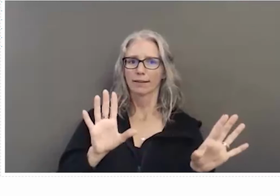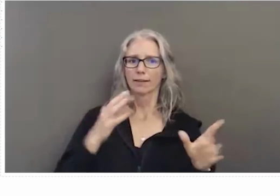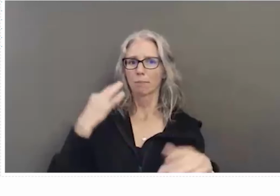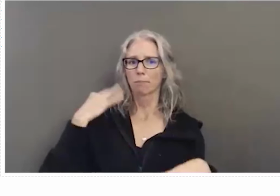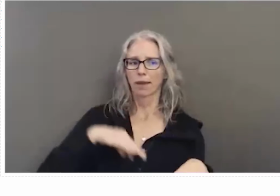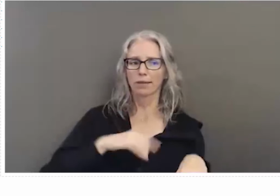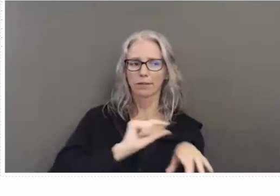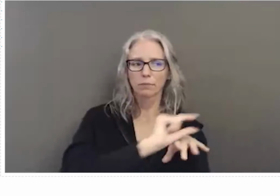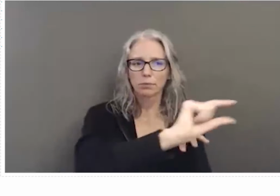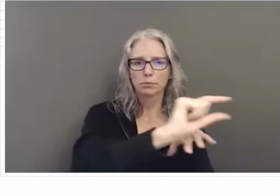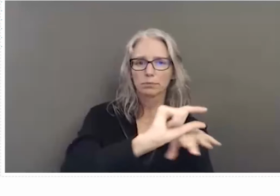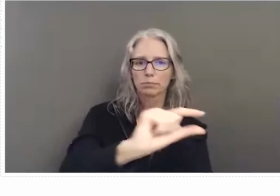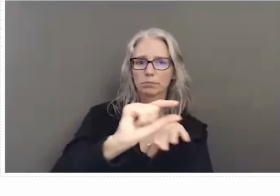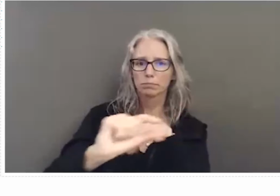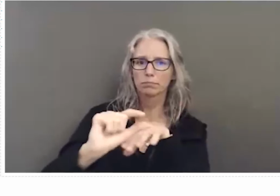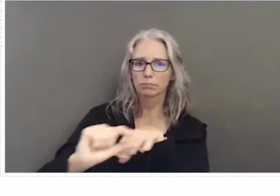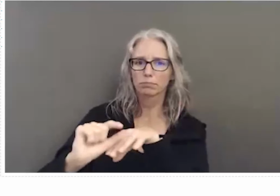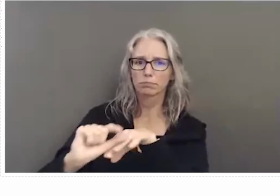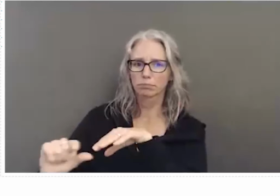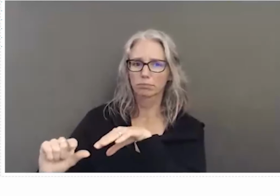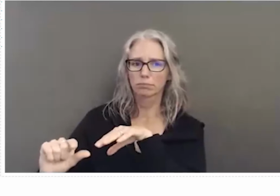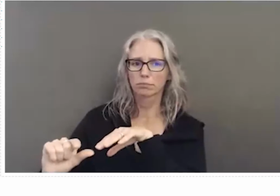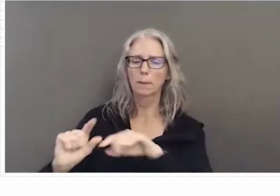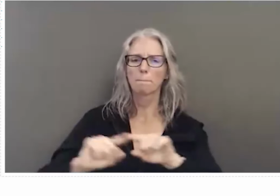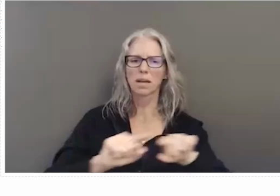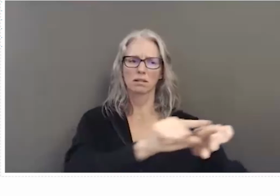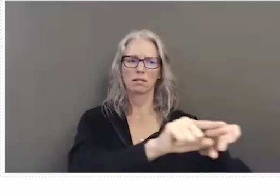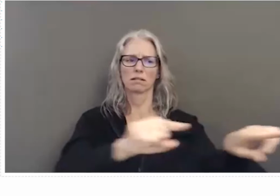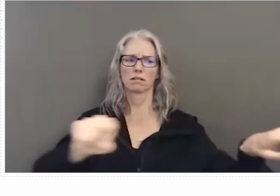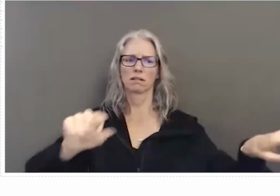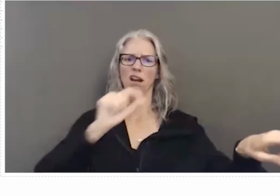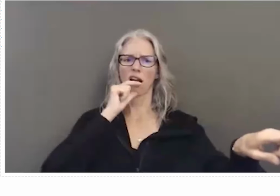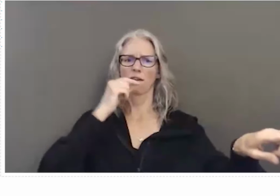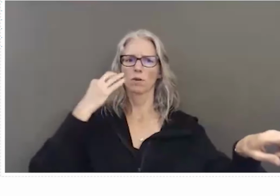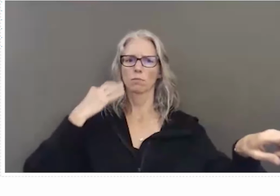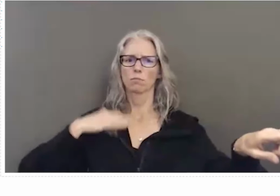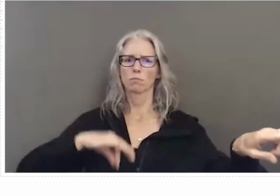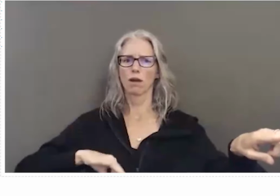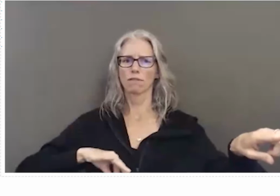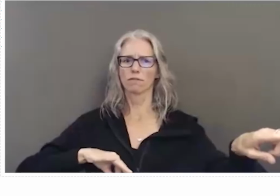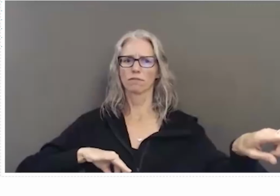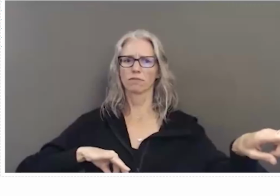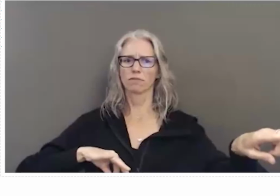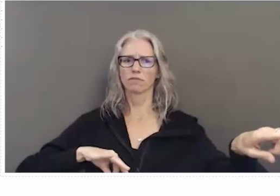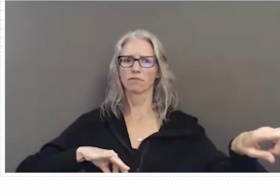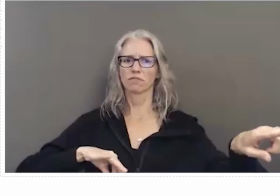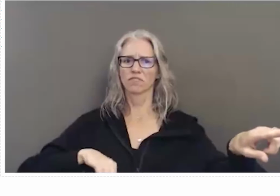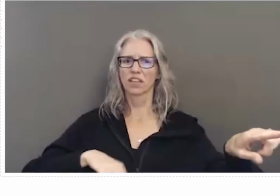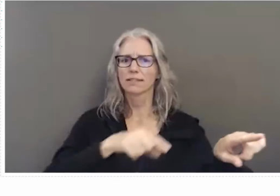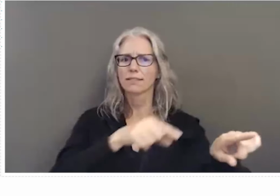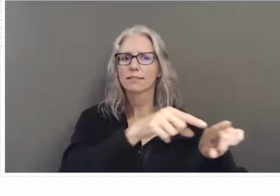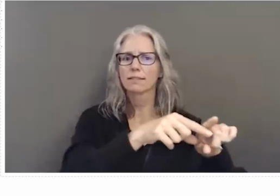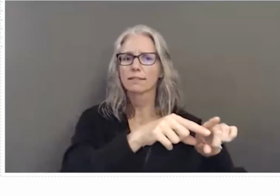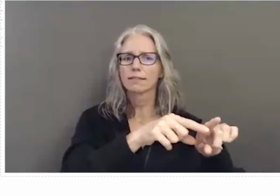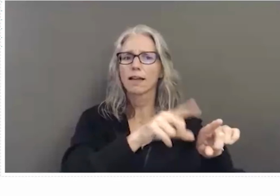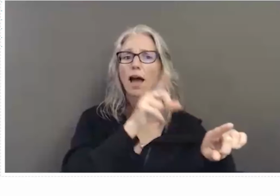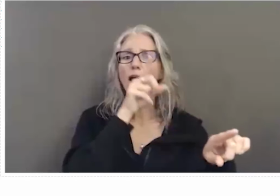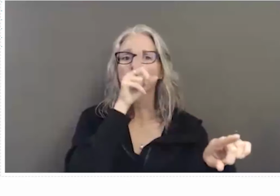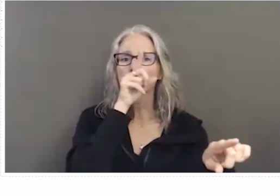So the role of these not-for-profits was actually just to make Bell credible when they say that they want to support mental health,